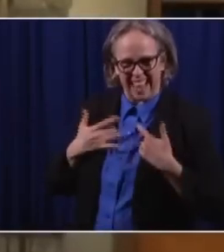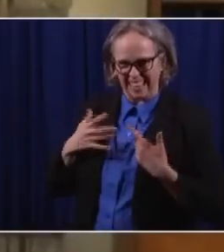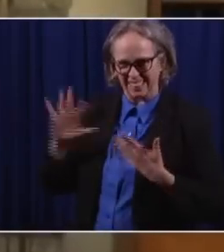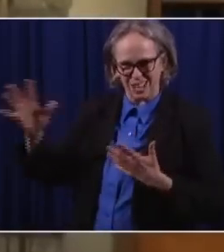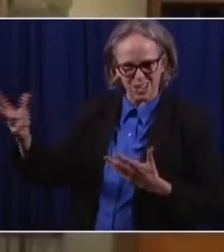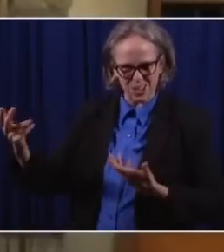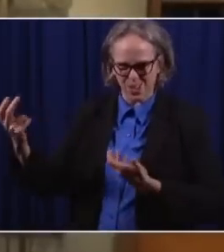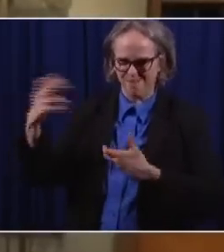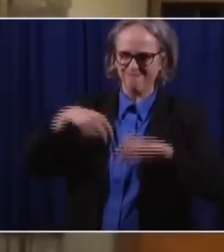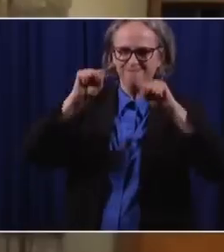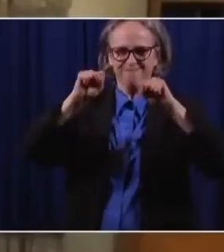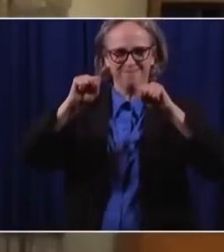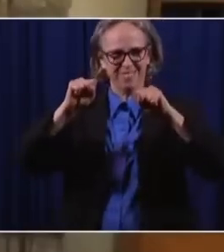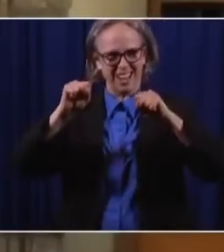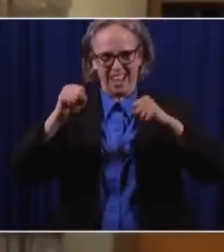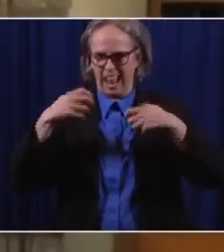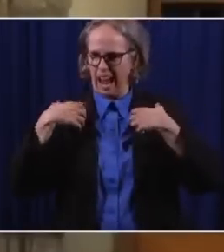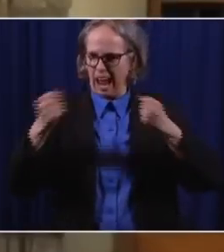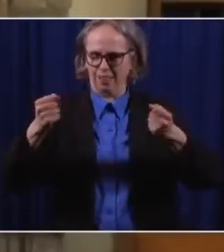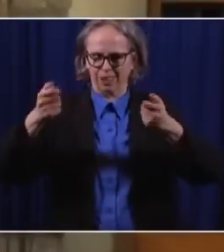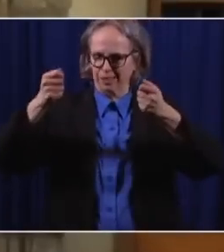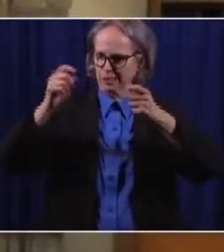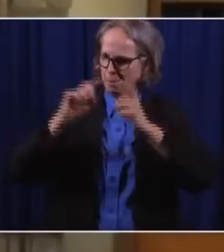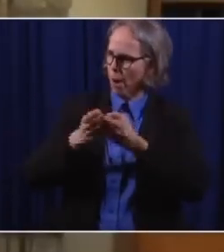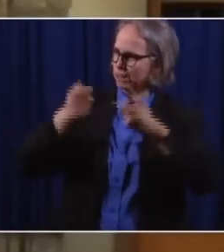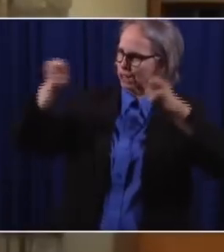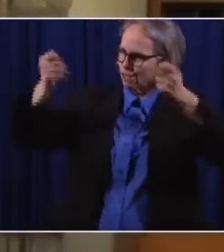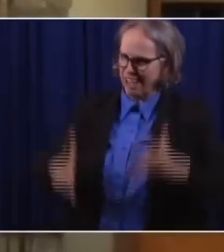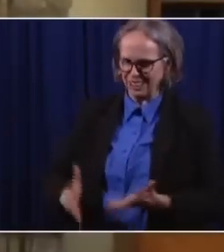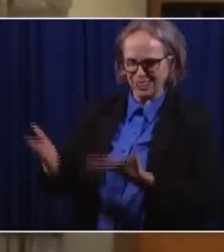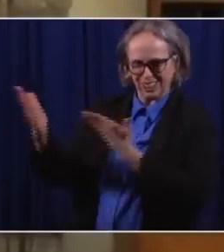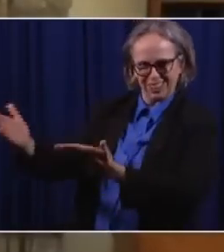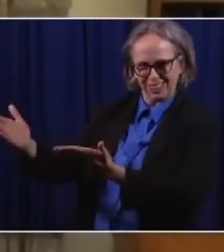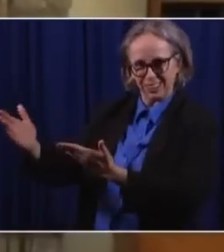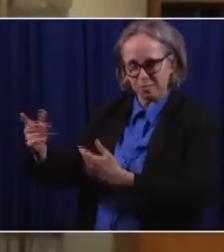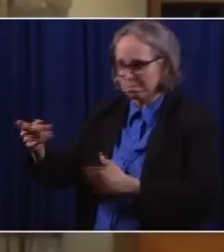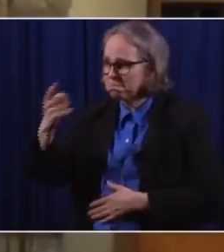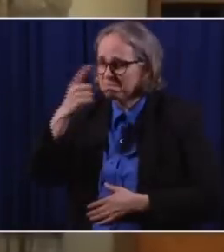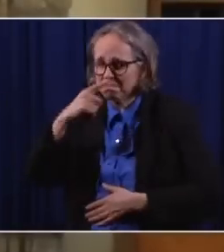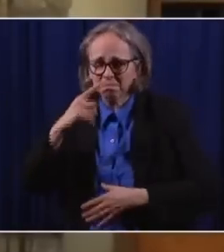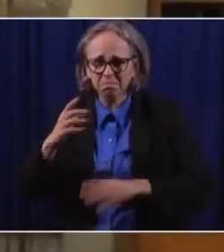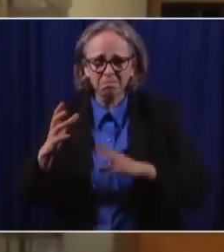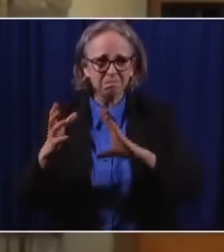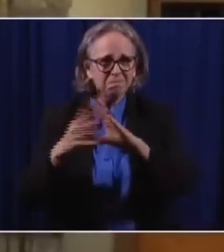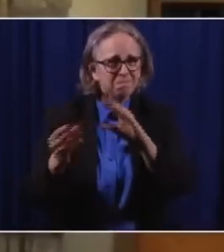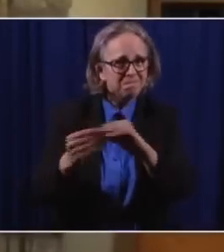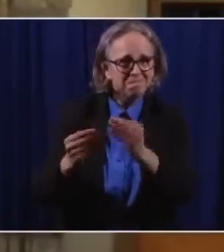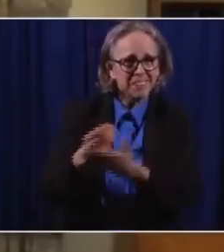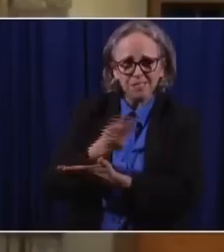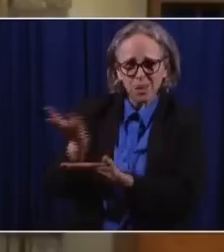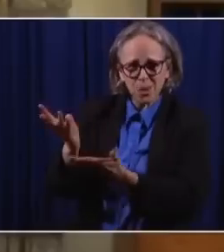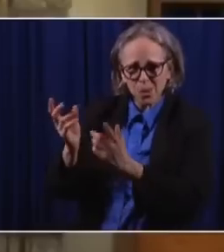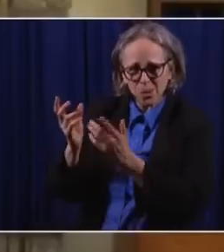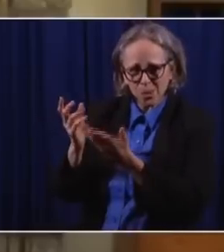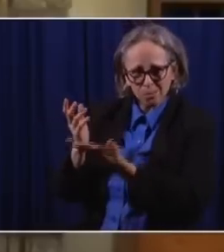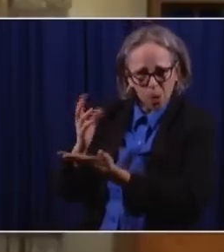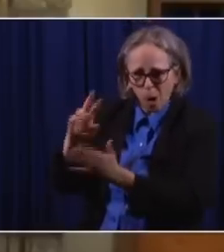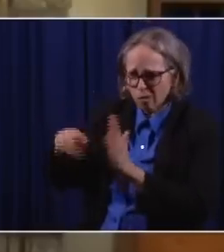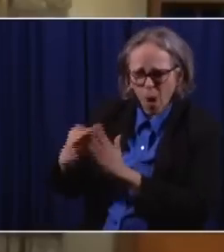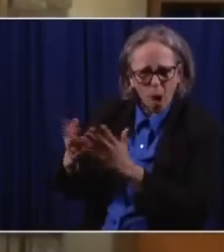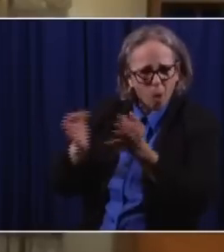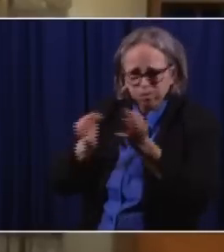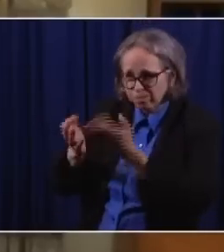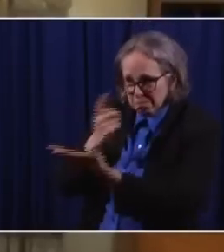health department. And I wonder if you could just maybe say a few things about your role at the health department.